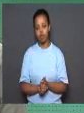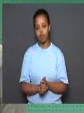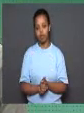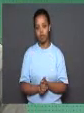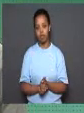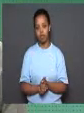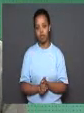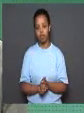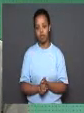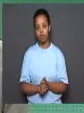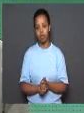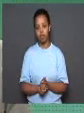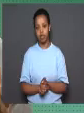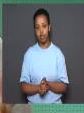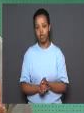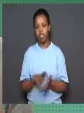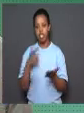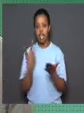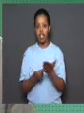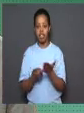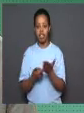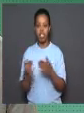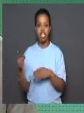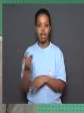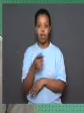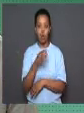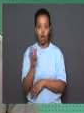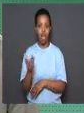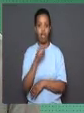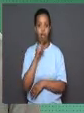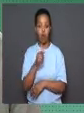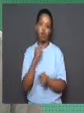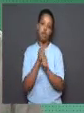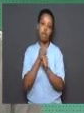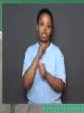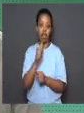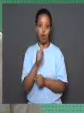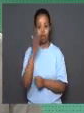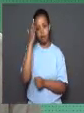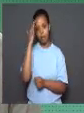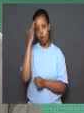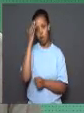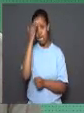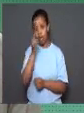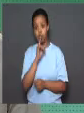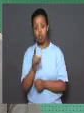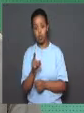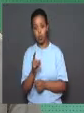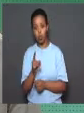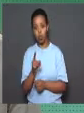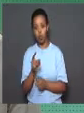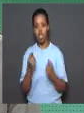Determining what will and will not work and why is very important to